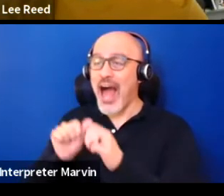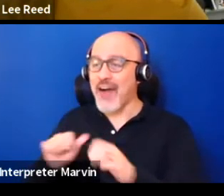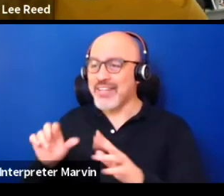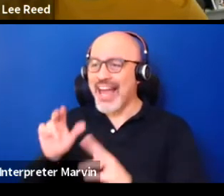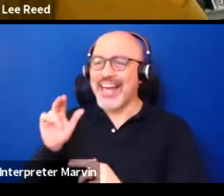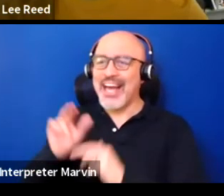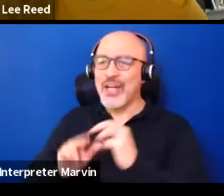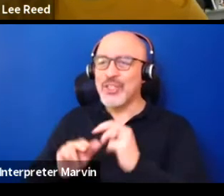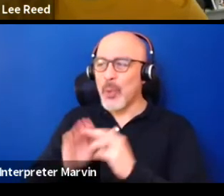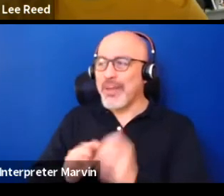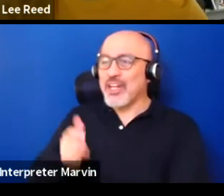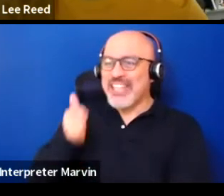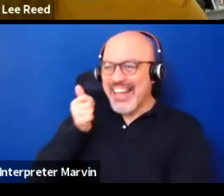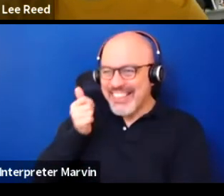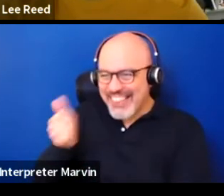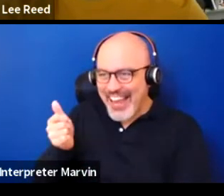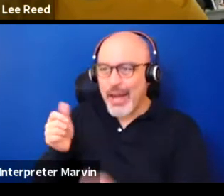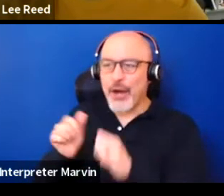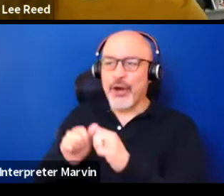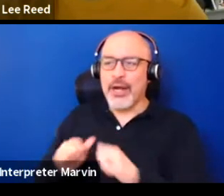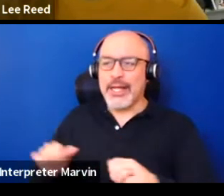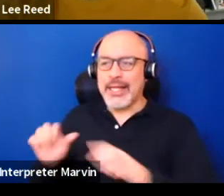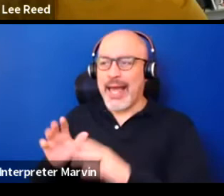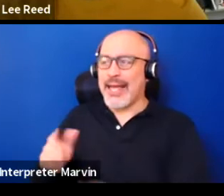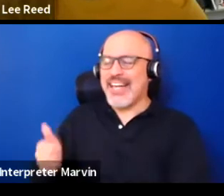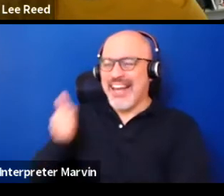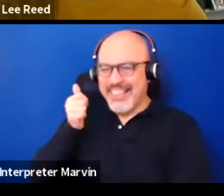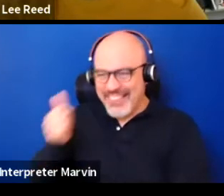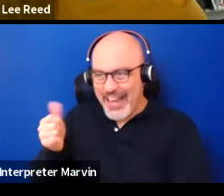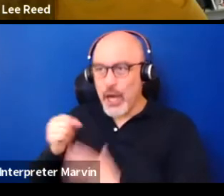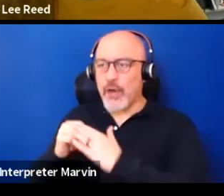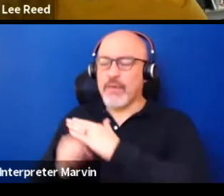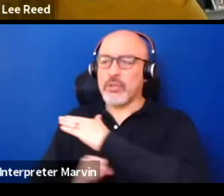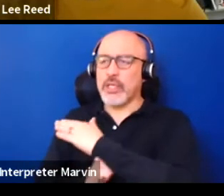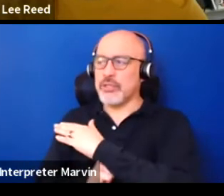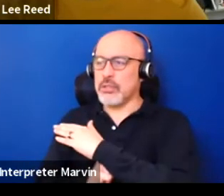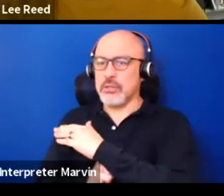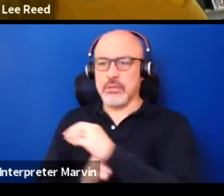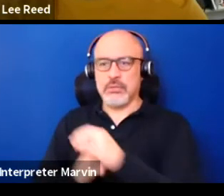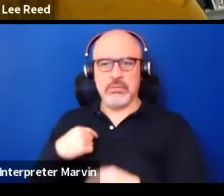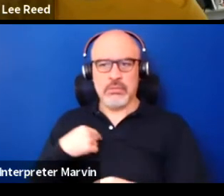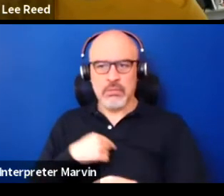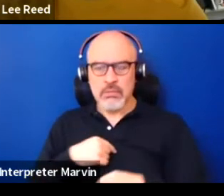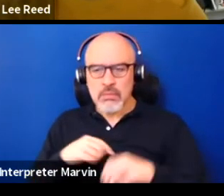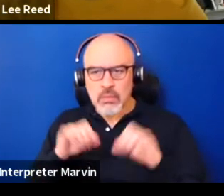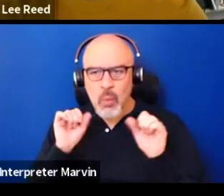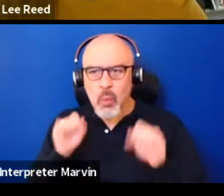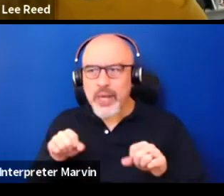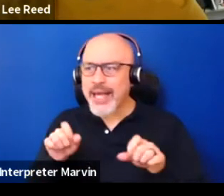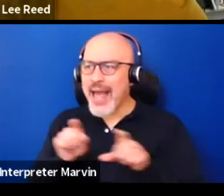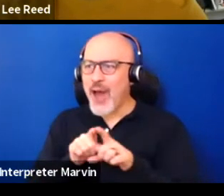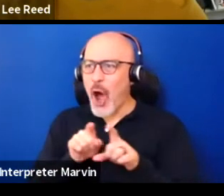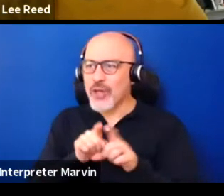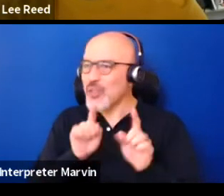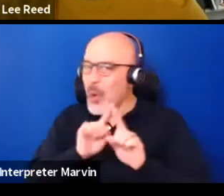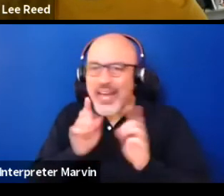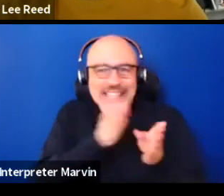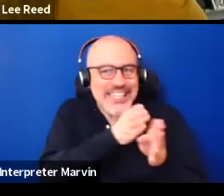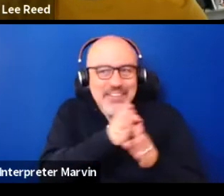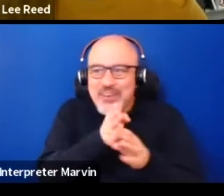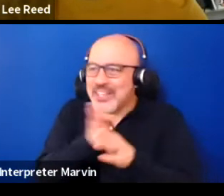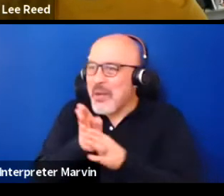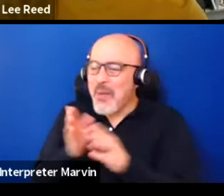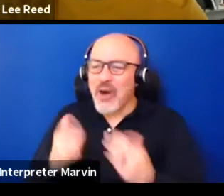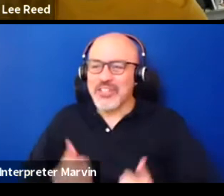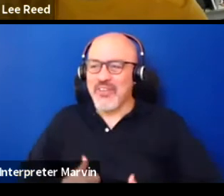own foundation. I say that we can do the same thing in all of our facets of our lives. And the beauty, about